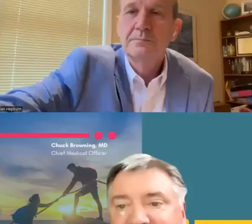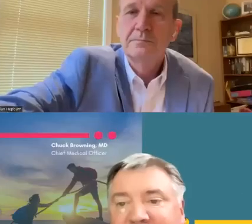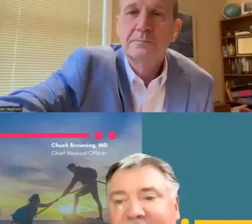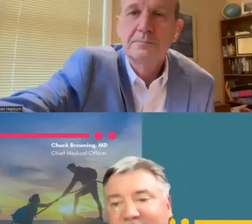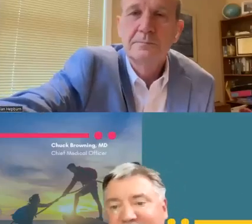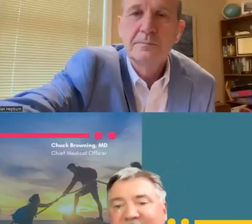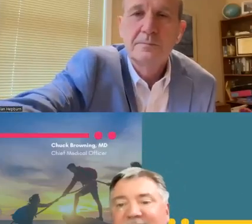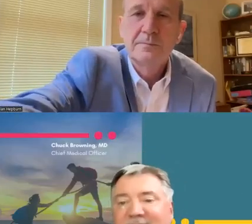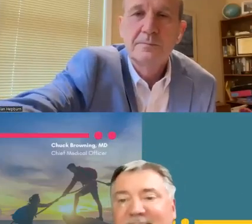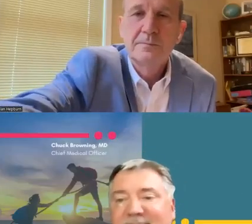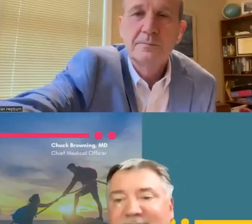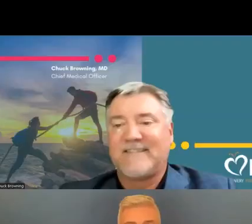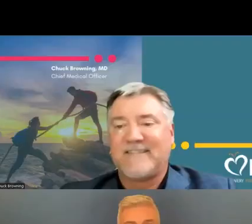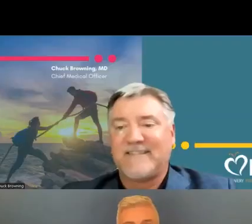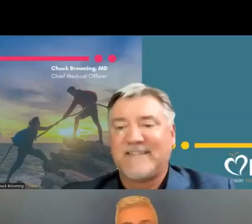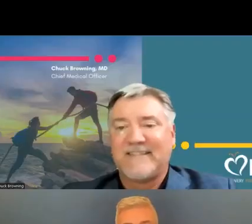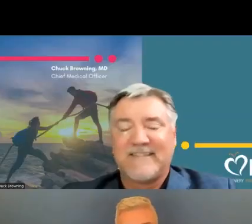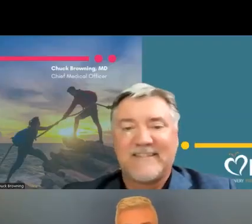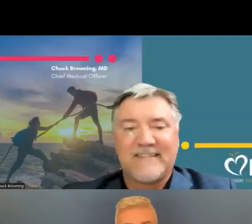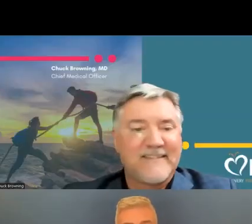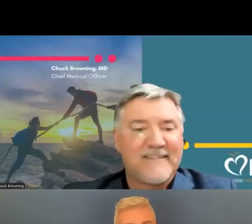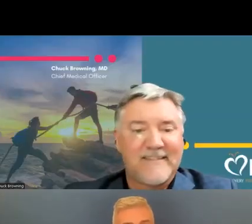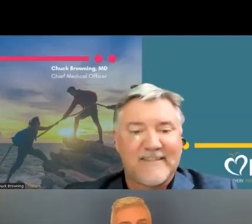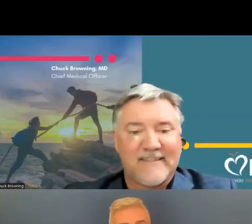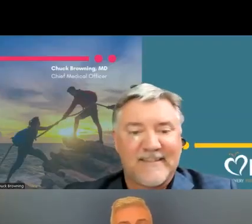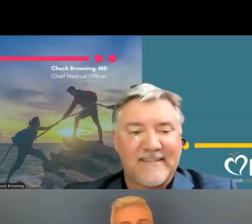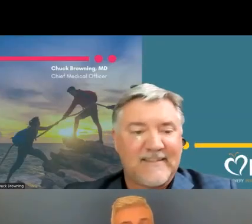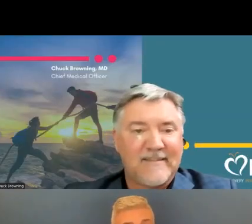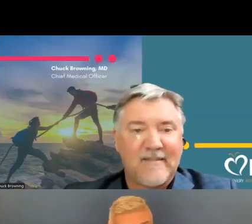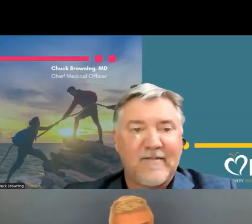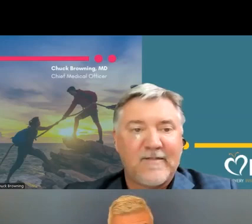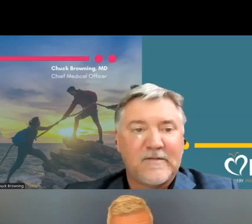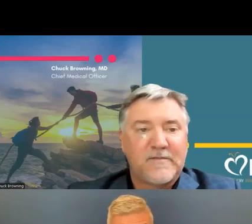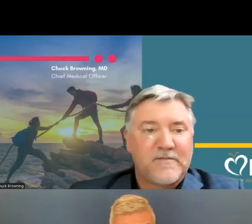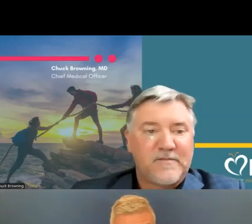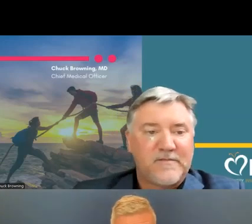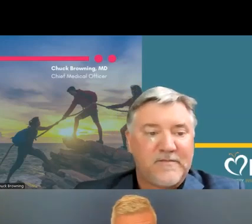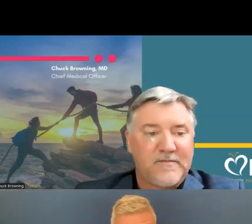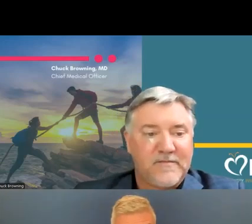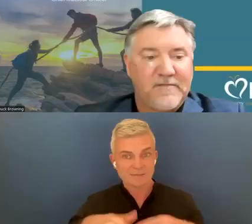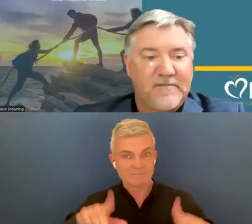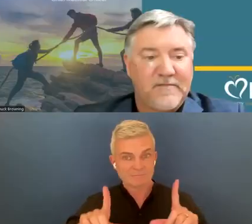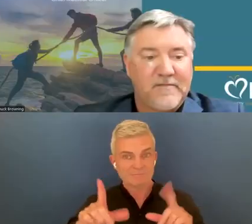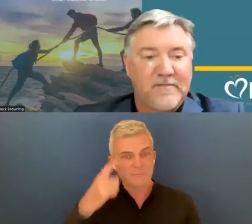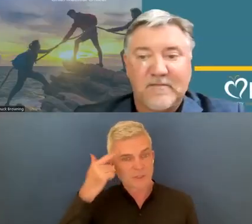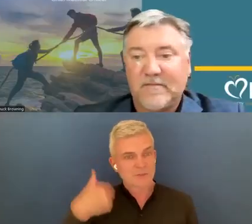Thank you. Sorry, my Zoom took a minute here. If we can move to the next slide. Given that we've got a little bit